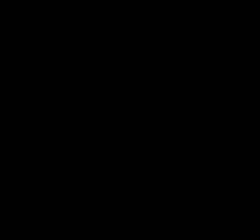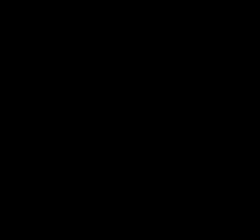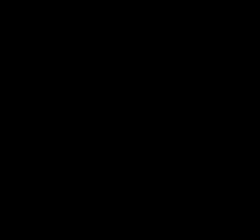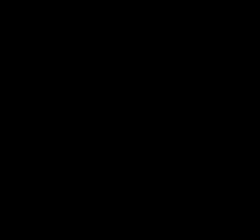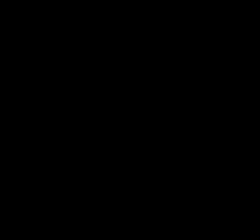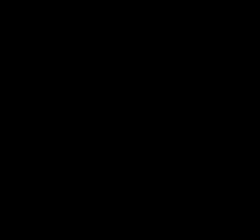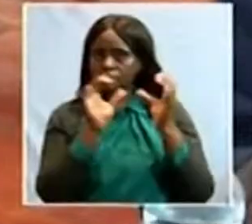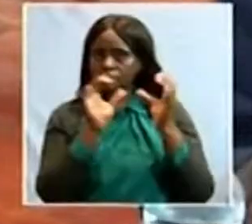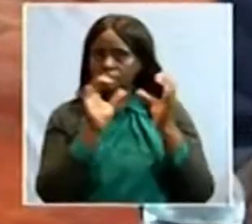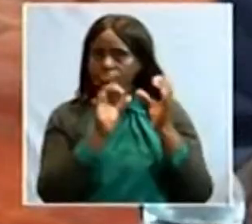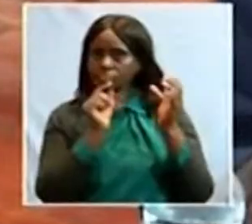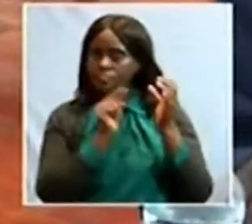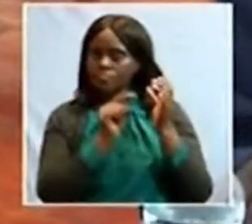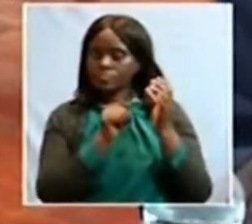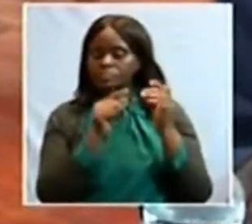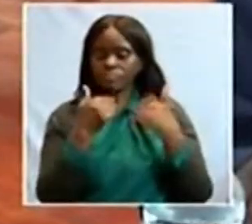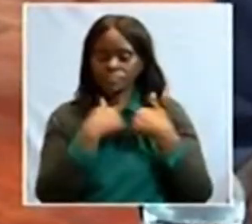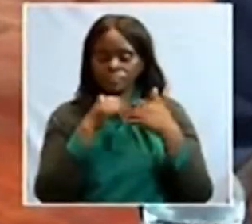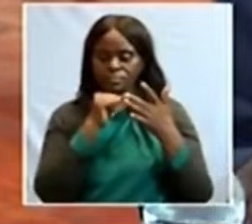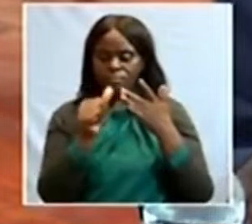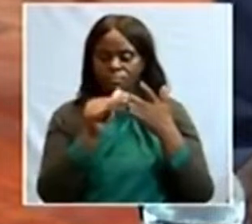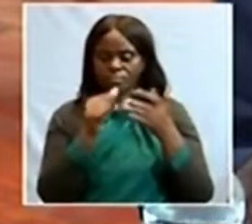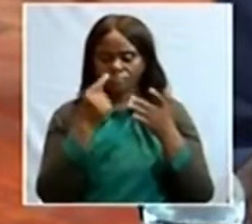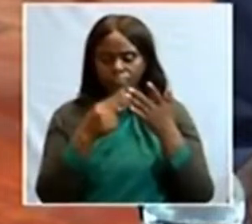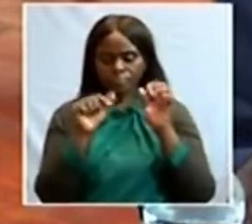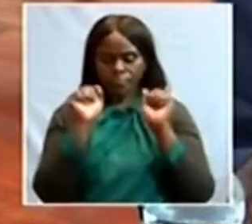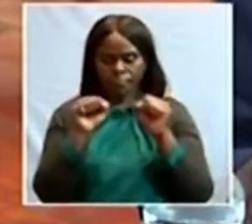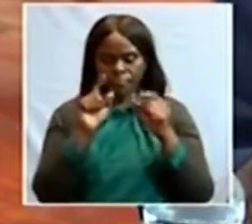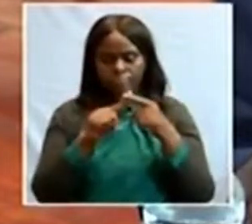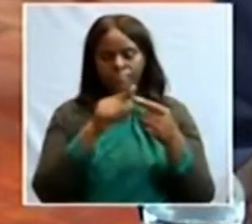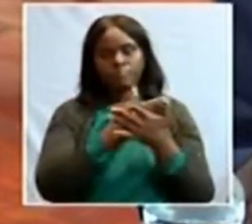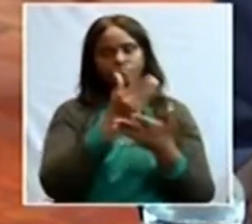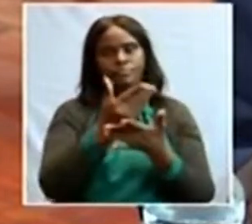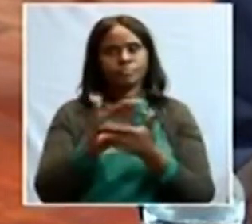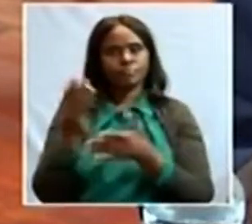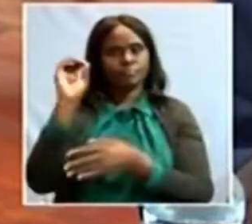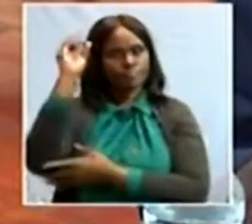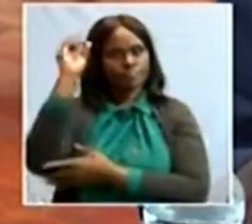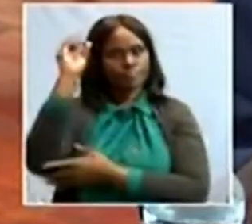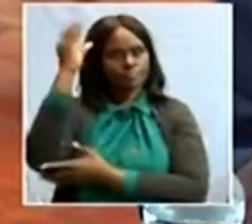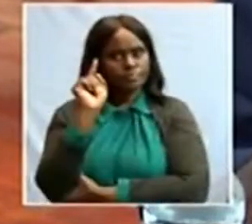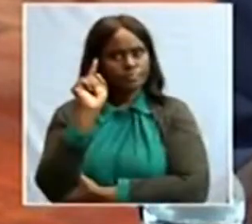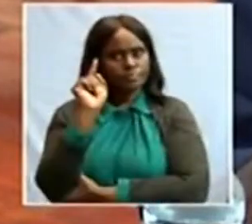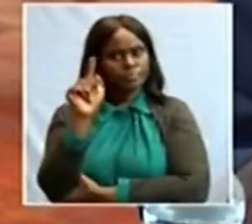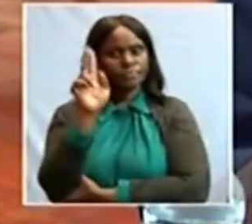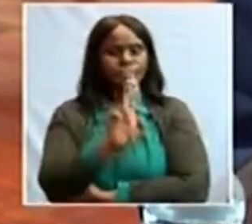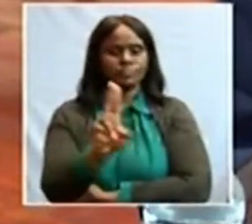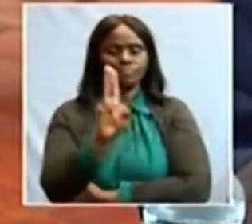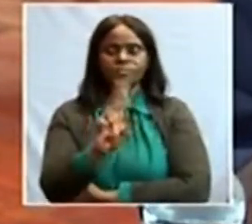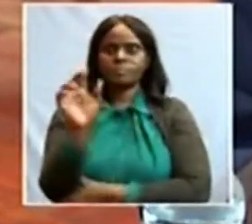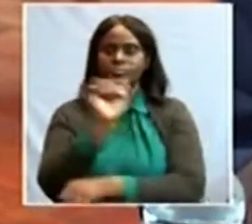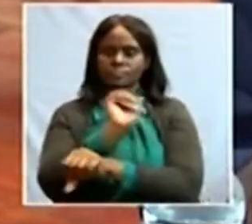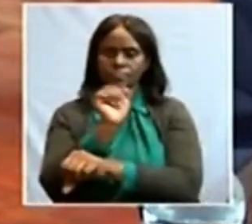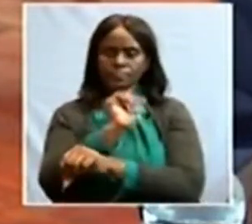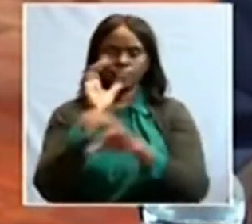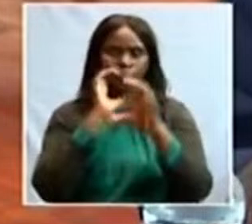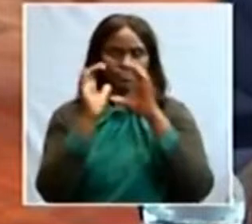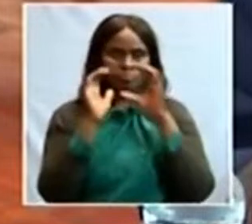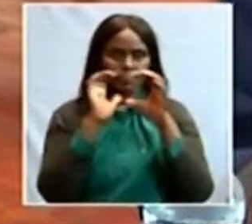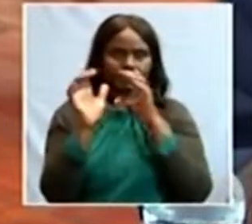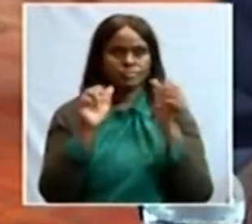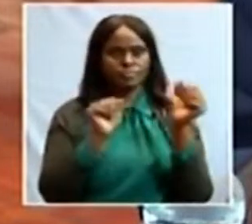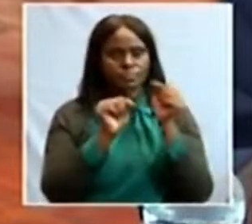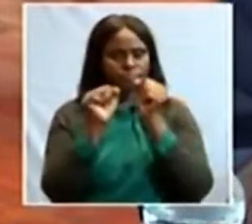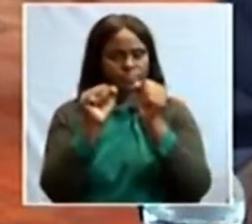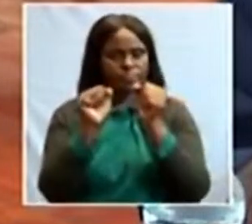the Council has not been able to procure the ambulance, utility vehicle, communication